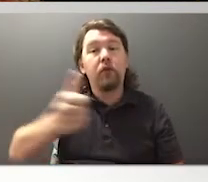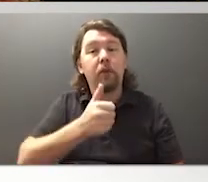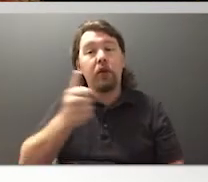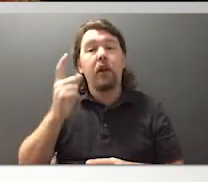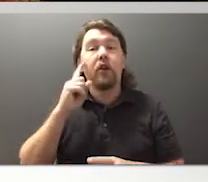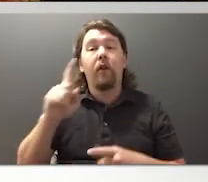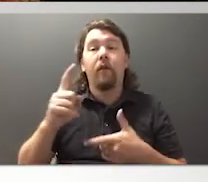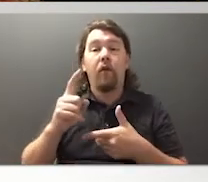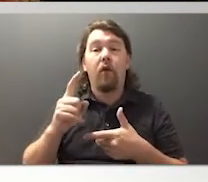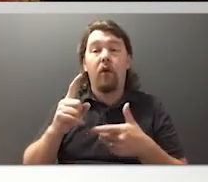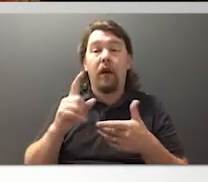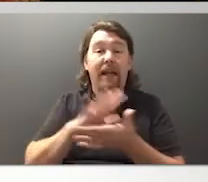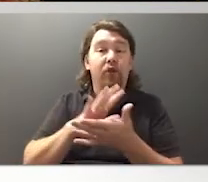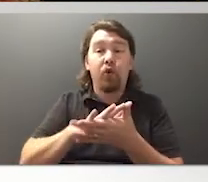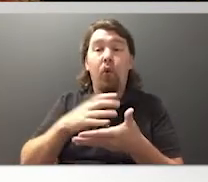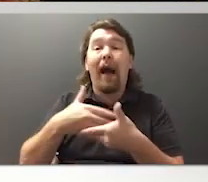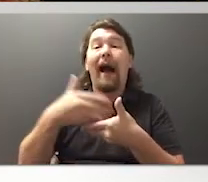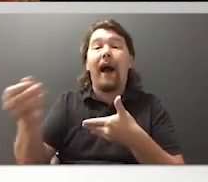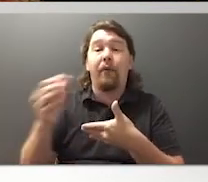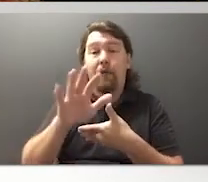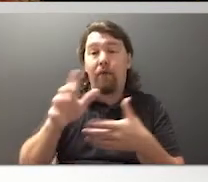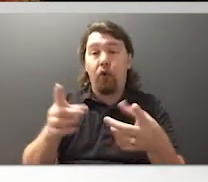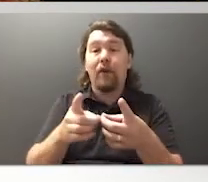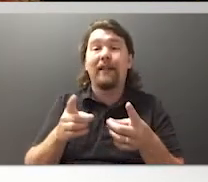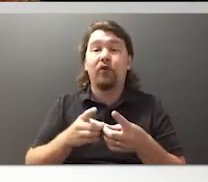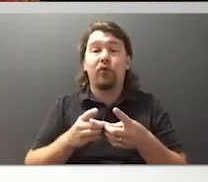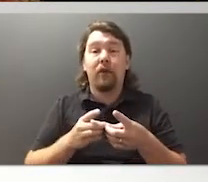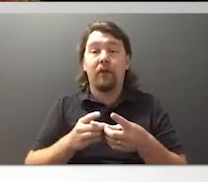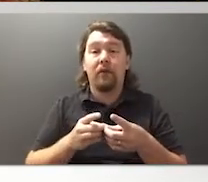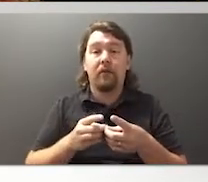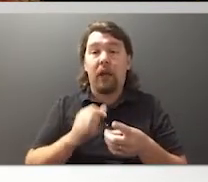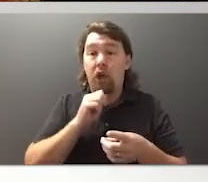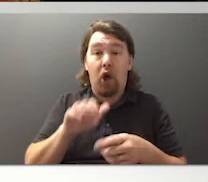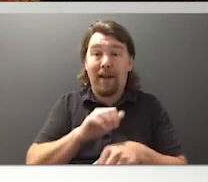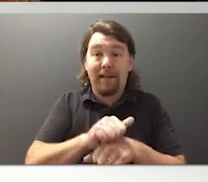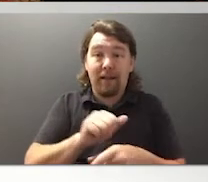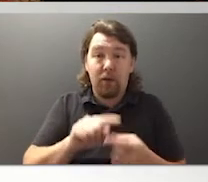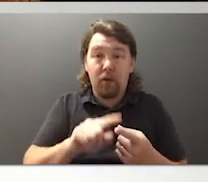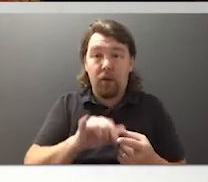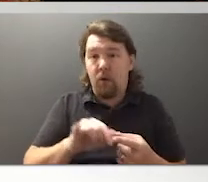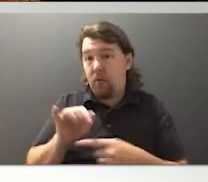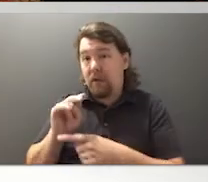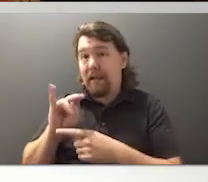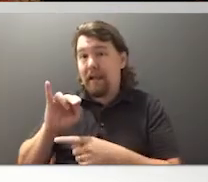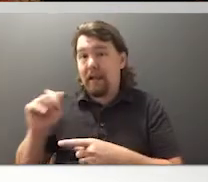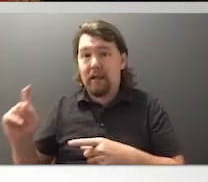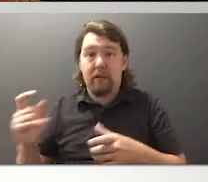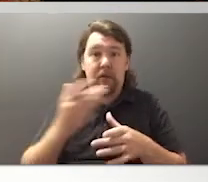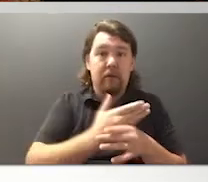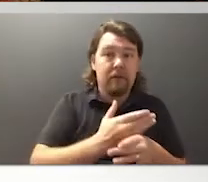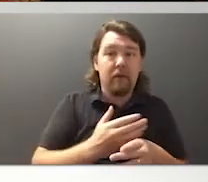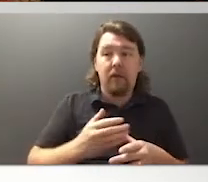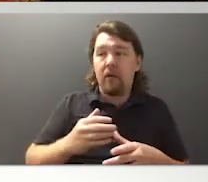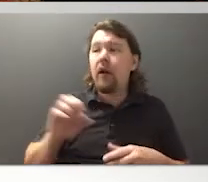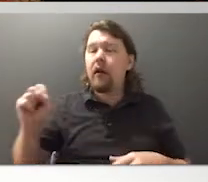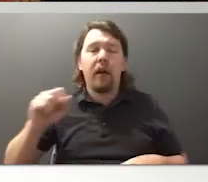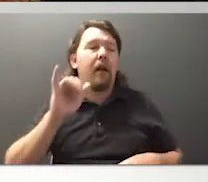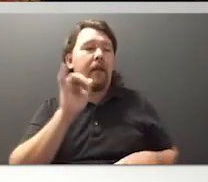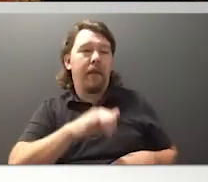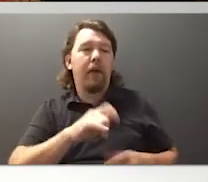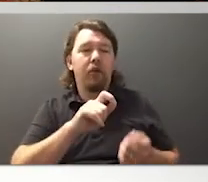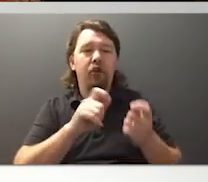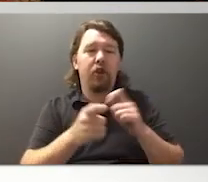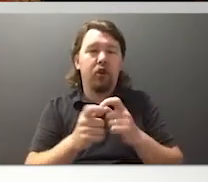public school rather than the one the student has assigned. Nia, do you need to jump in? Hold on. Yeah, that was updated to